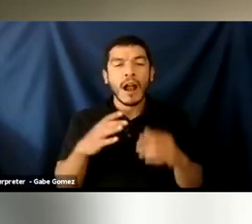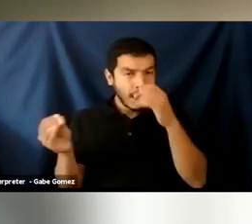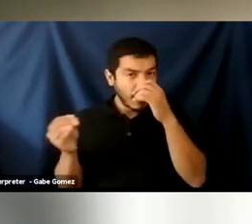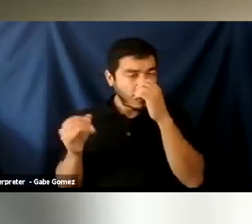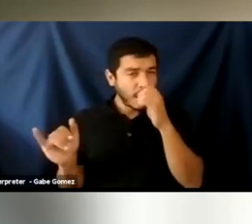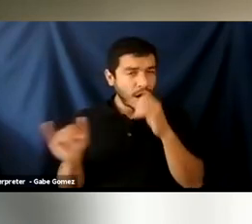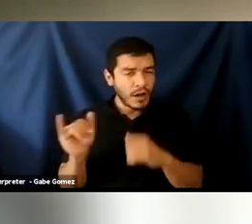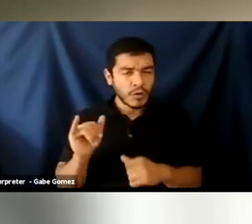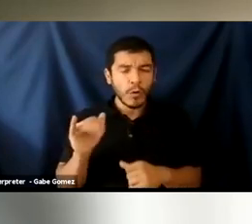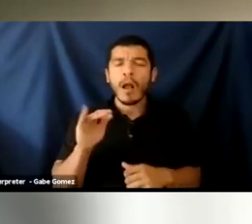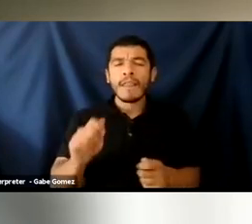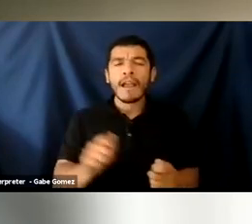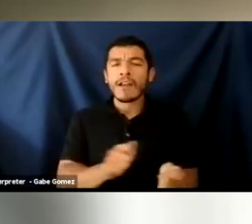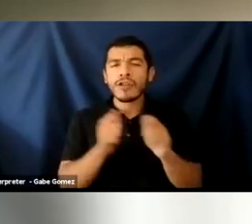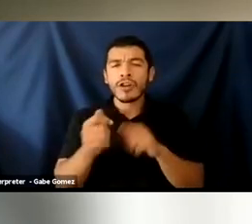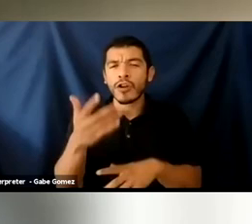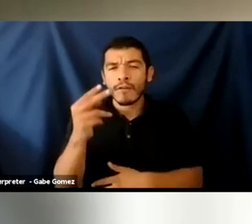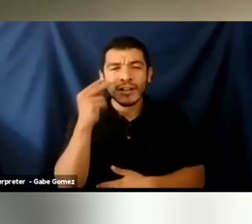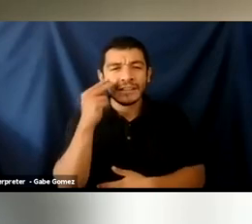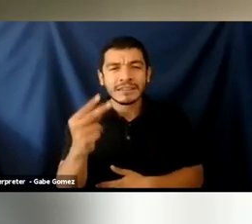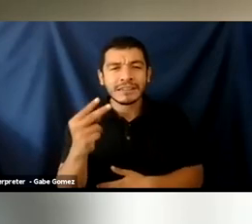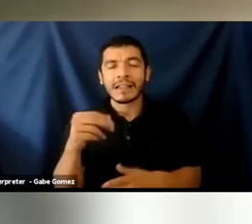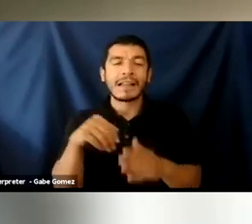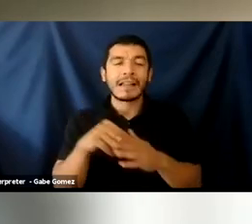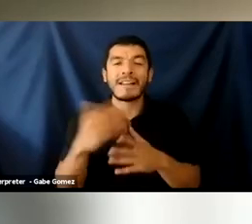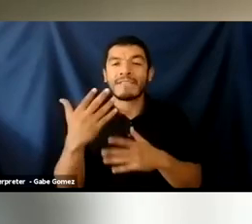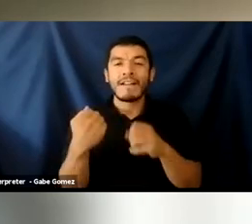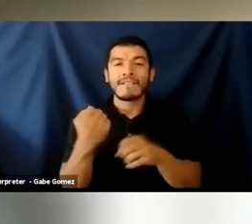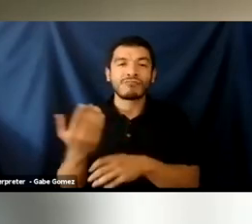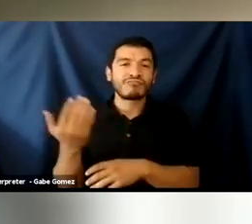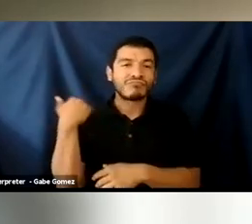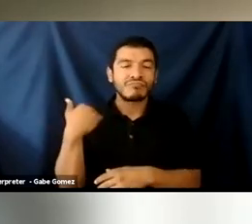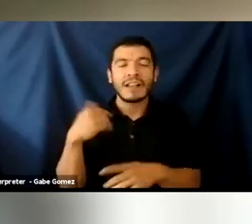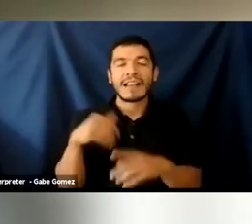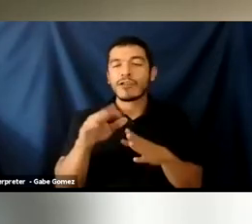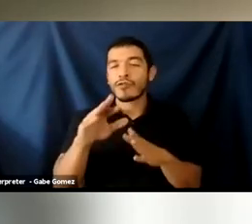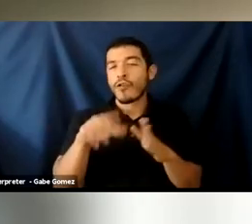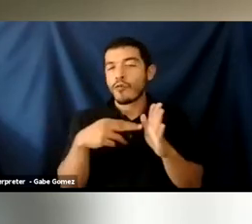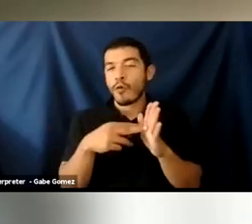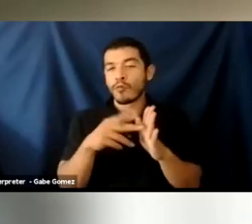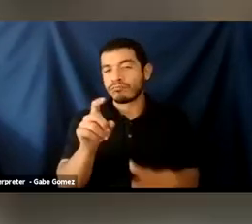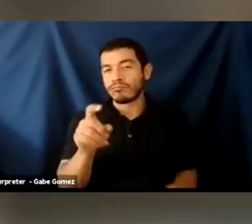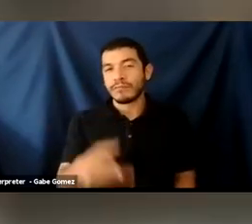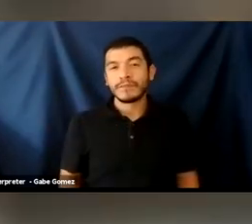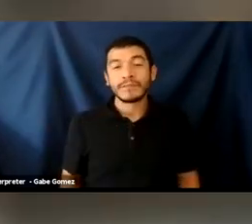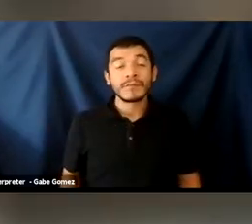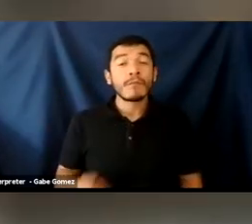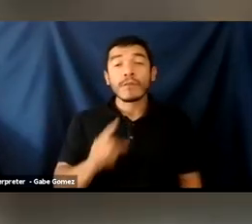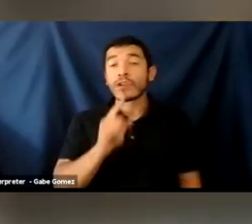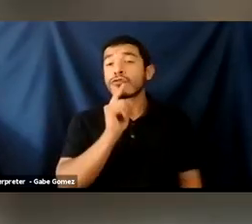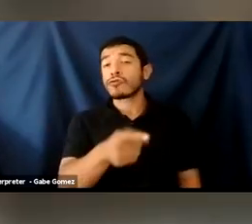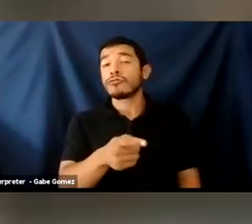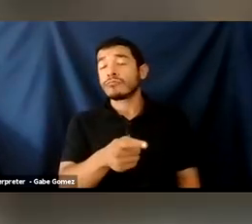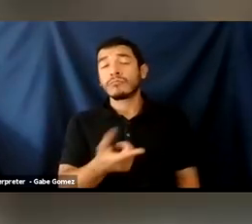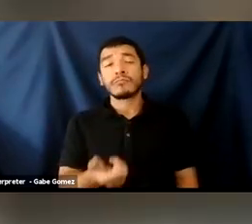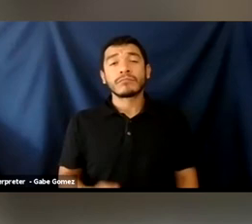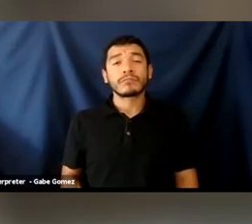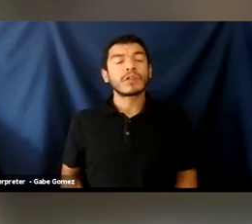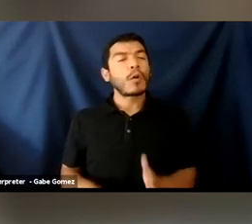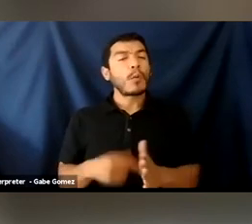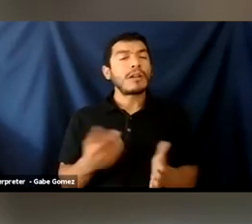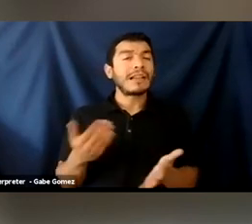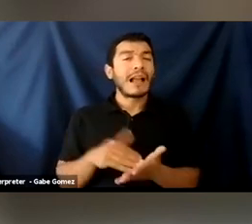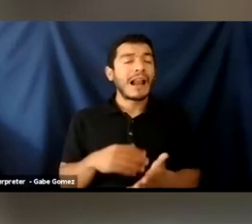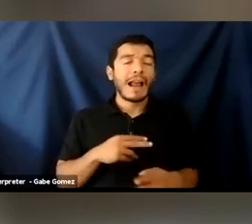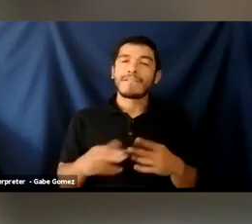also the changes that you've seen over 5 years just in your role? Sure. And once again, I'm